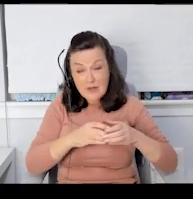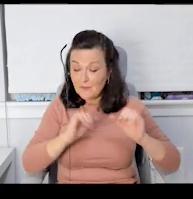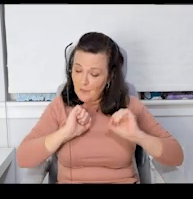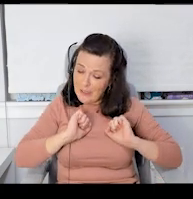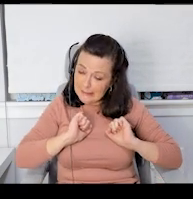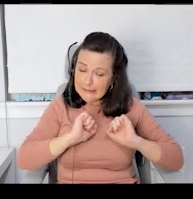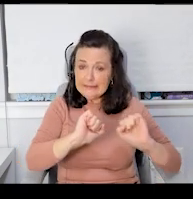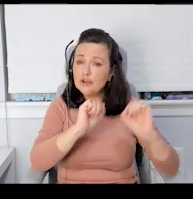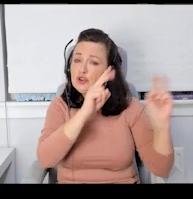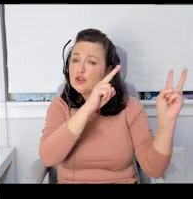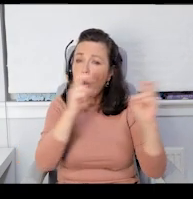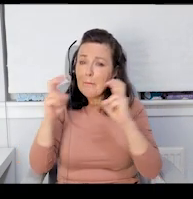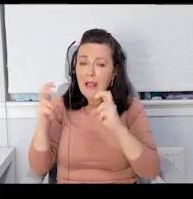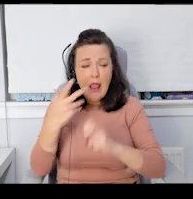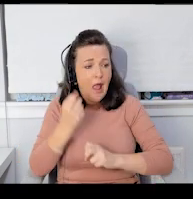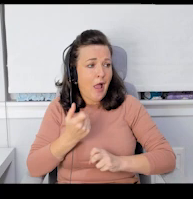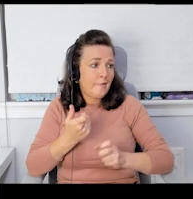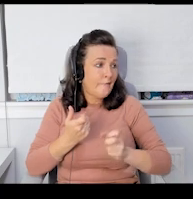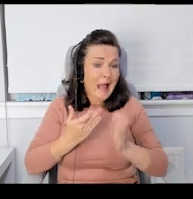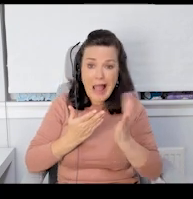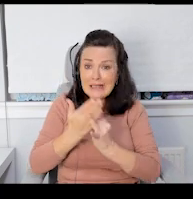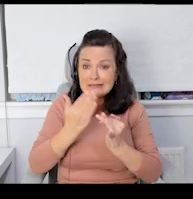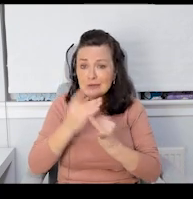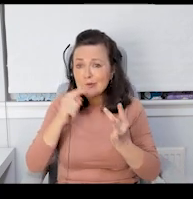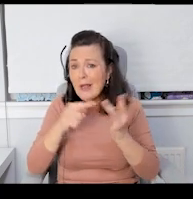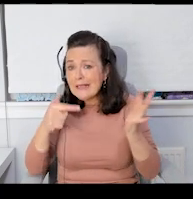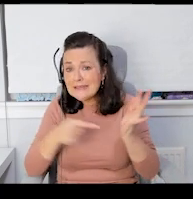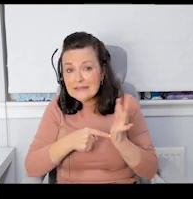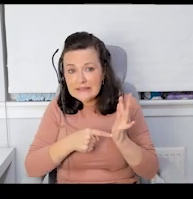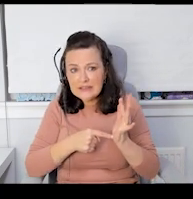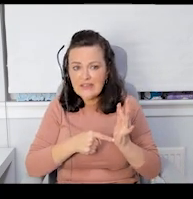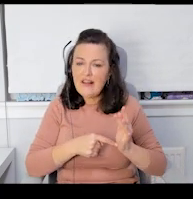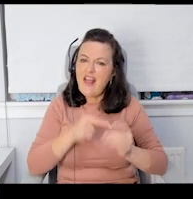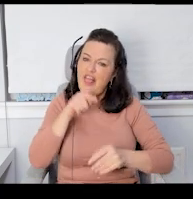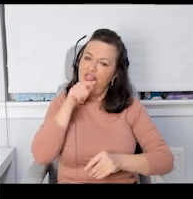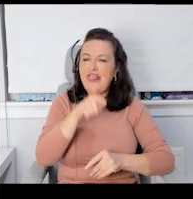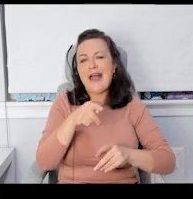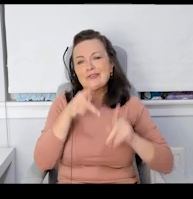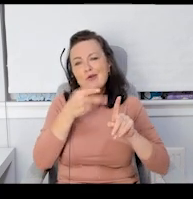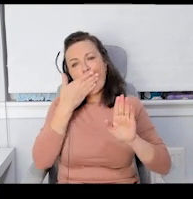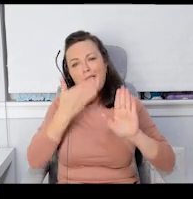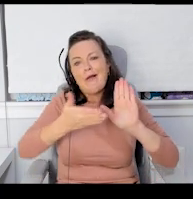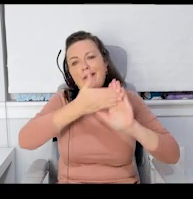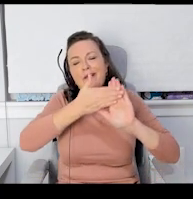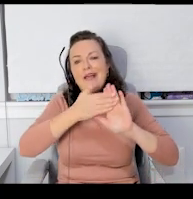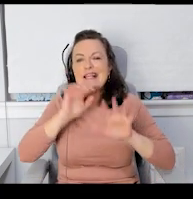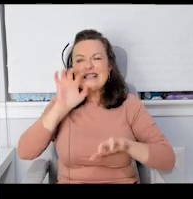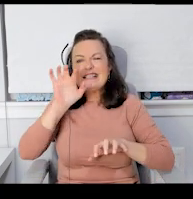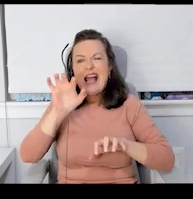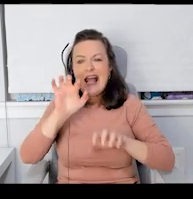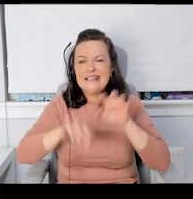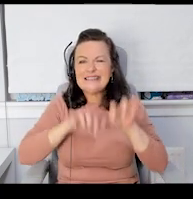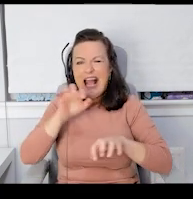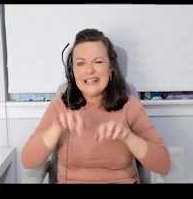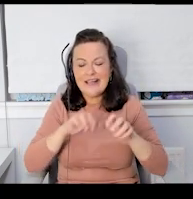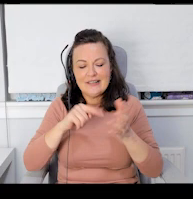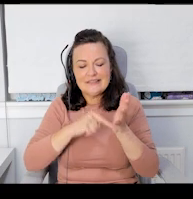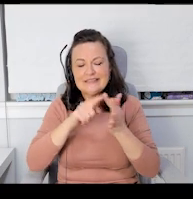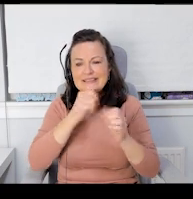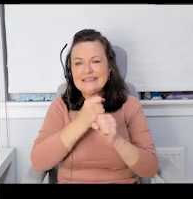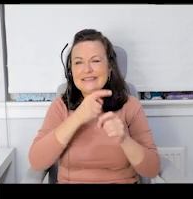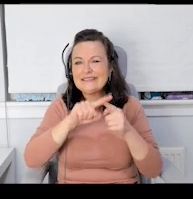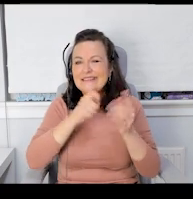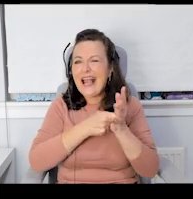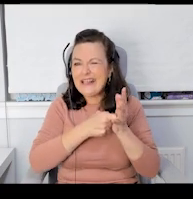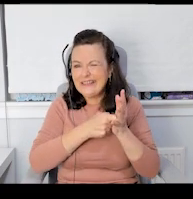framework. They have IT resources, and that's very much our Tigers classrooms on a Tuesday and a Thursday